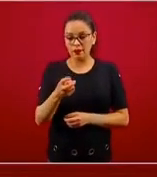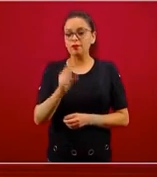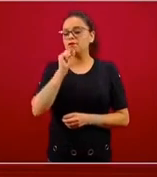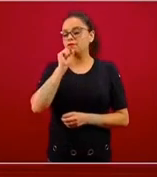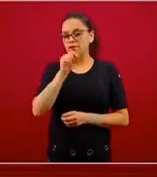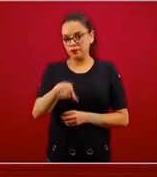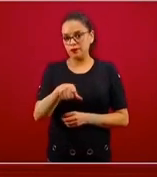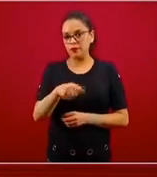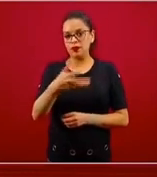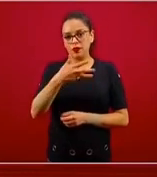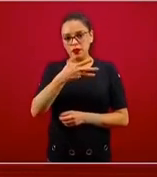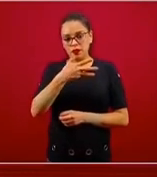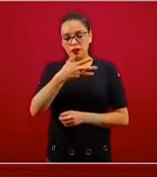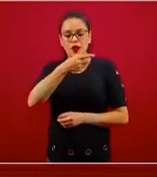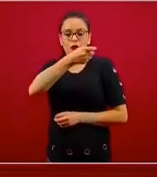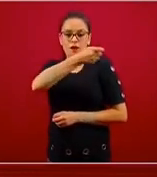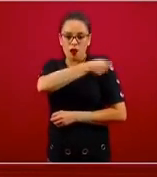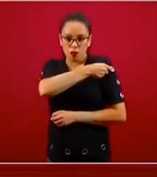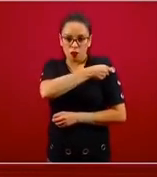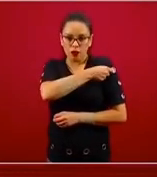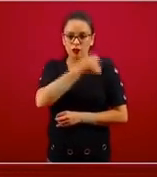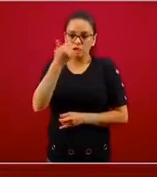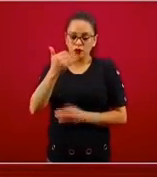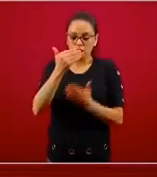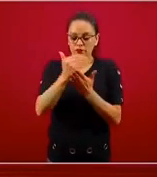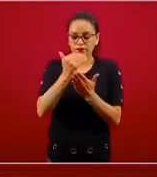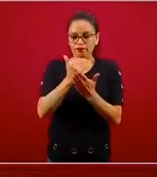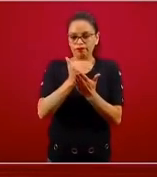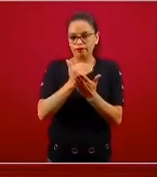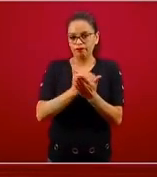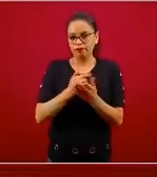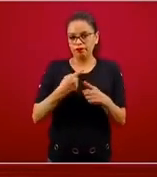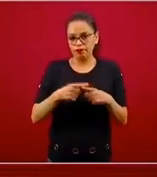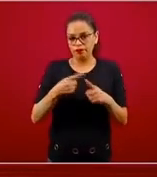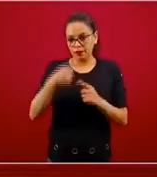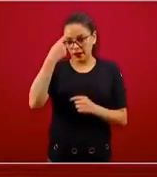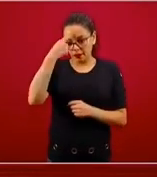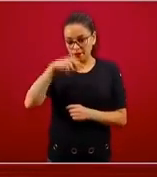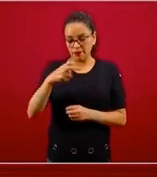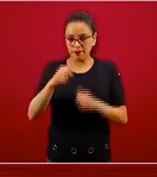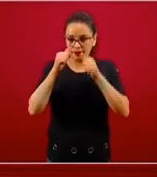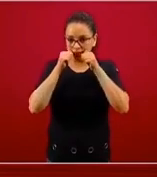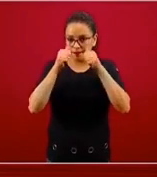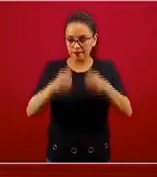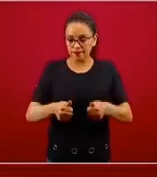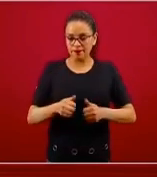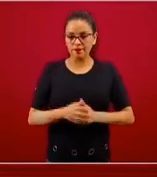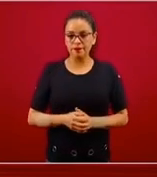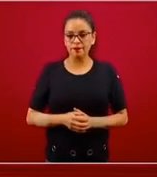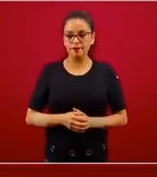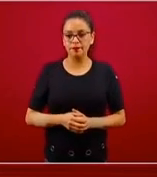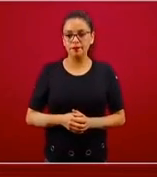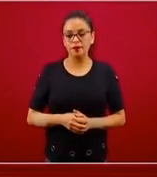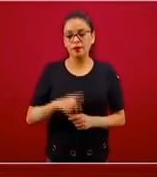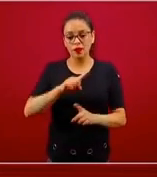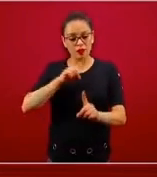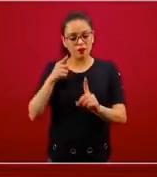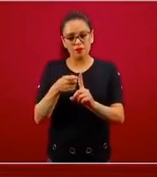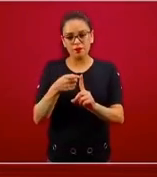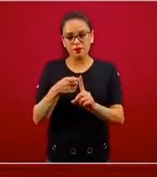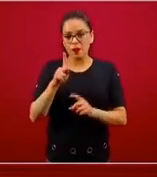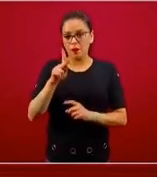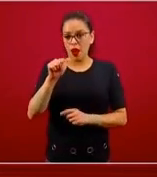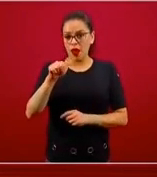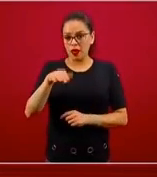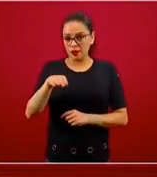And this includes vaccination. This includes all the follow-up protocols for this situation. In terms